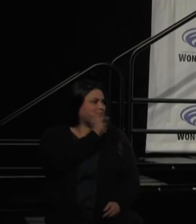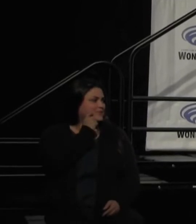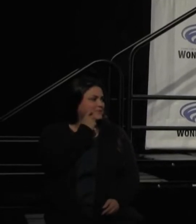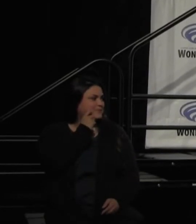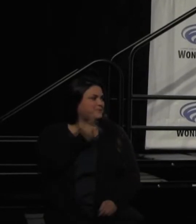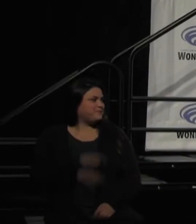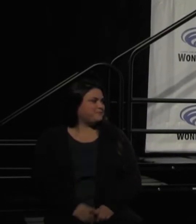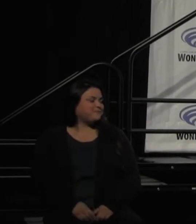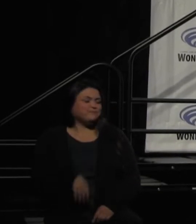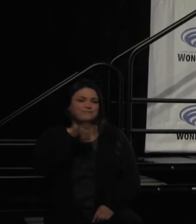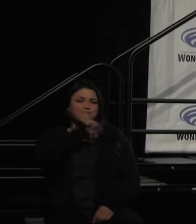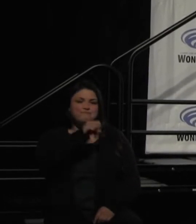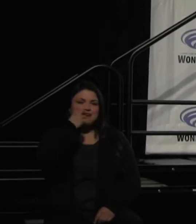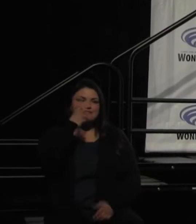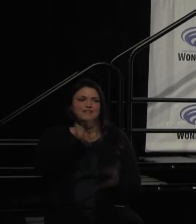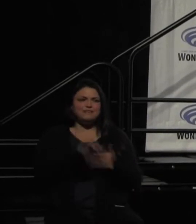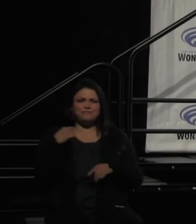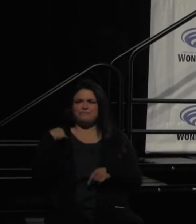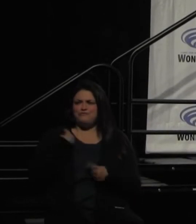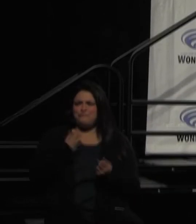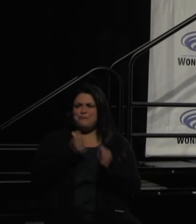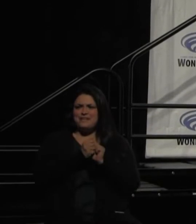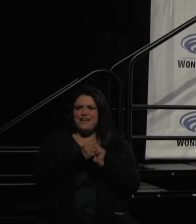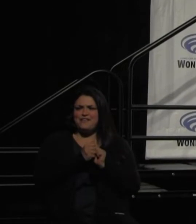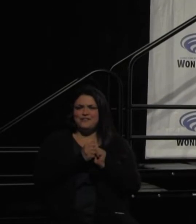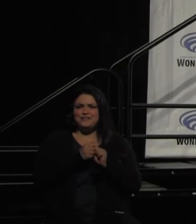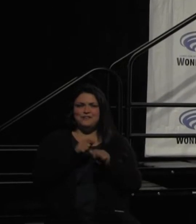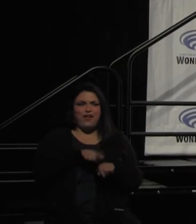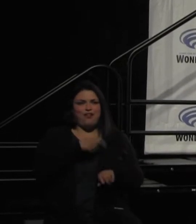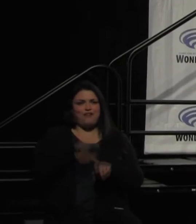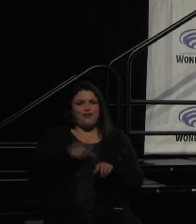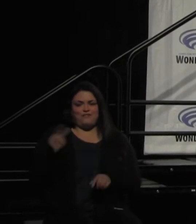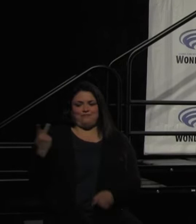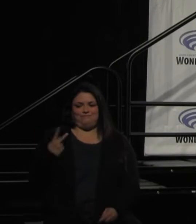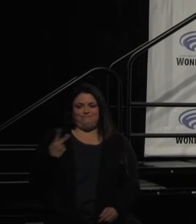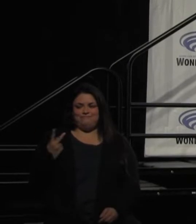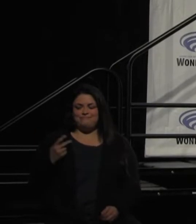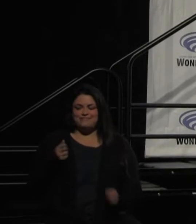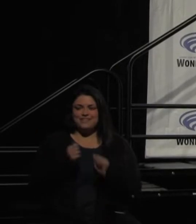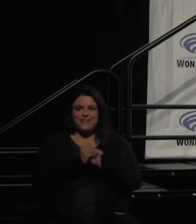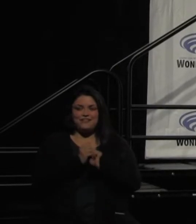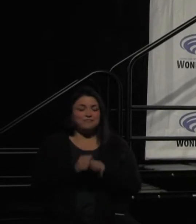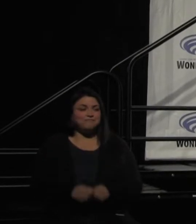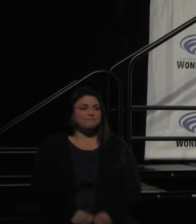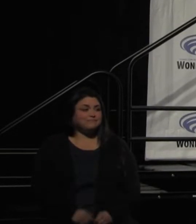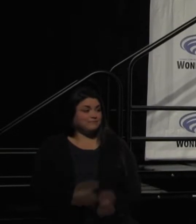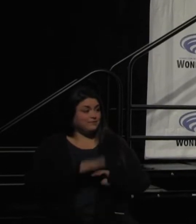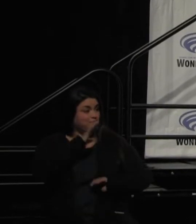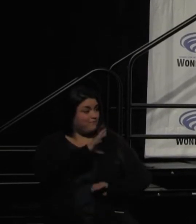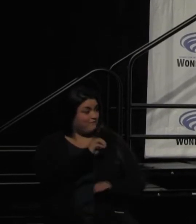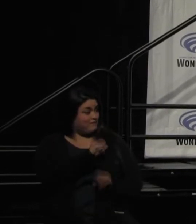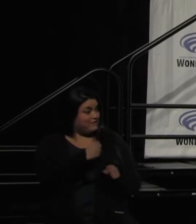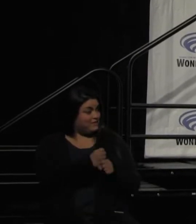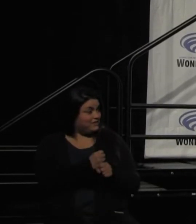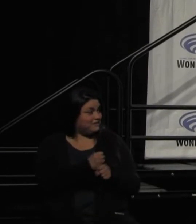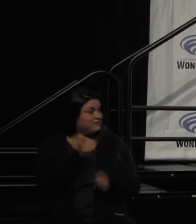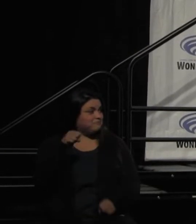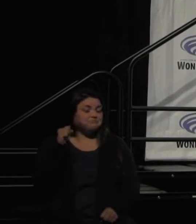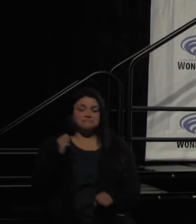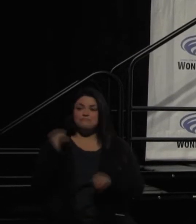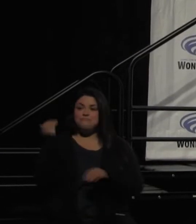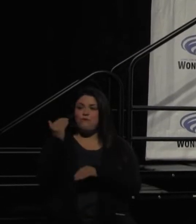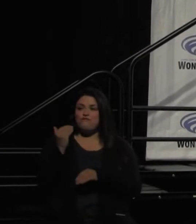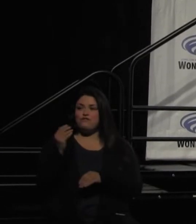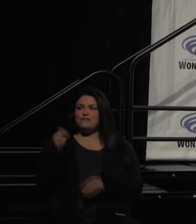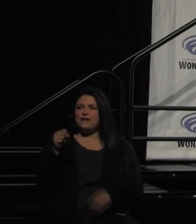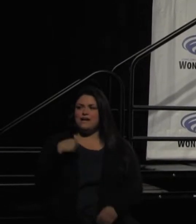love seeing that. We've been together longer than Cheech and I have been together. Yeah, over 50 years? Yeah. Over, yeah.